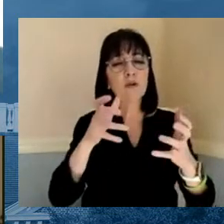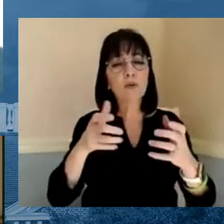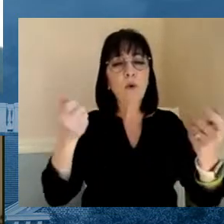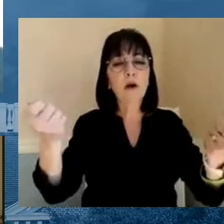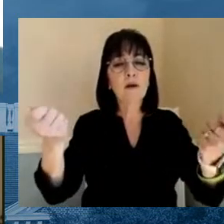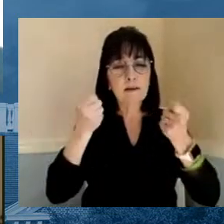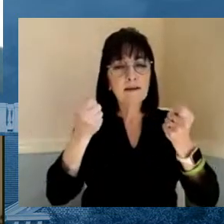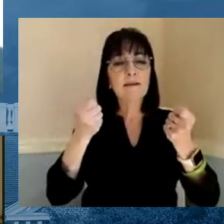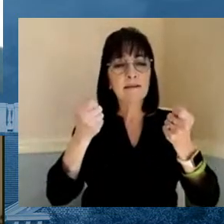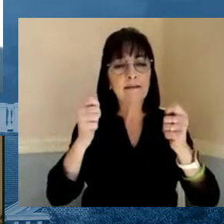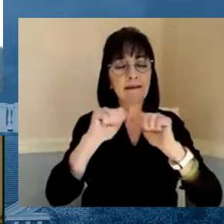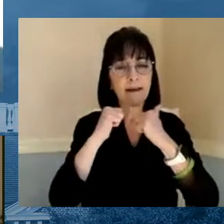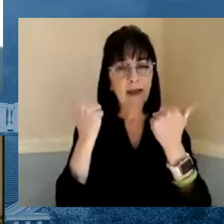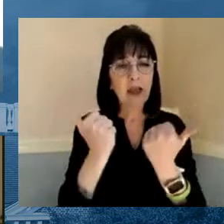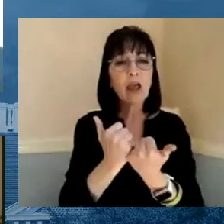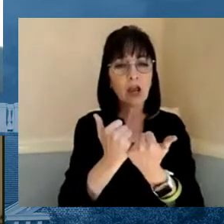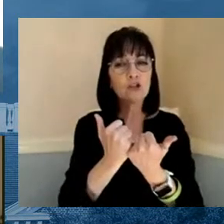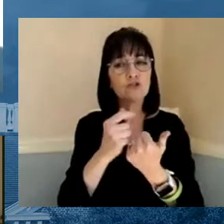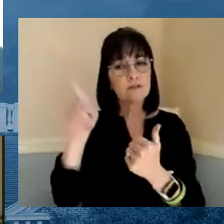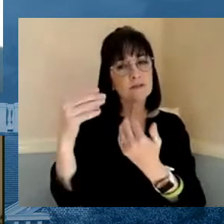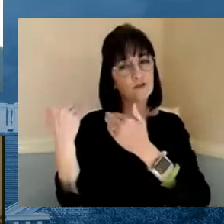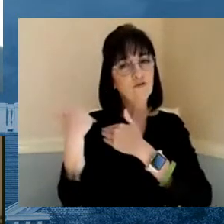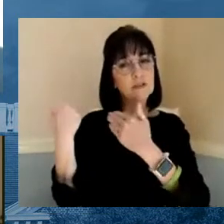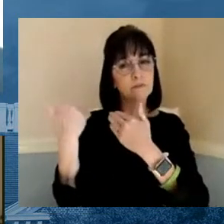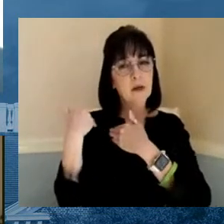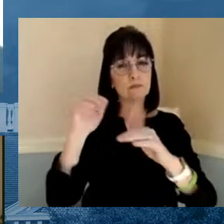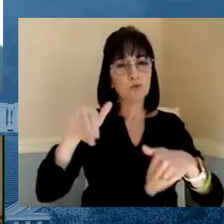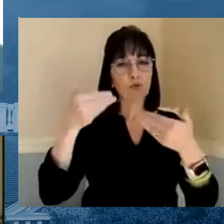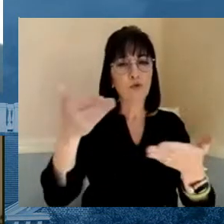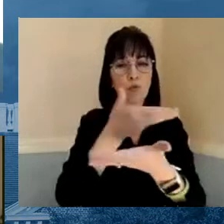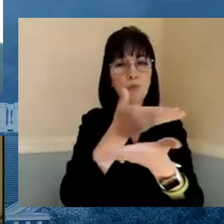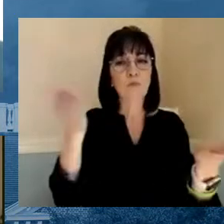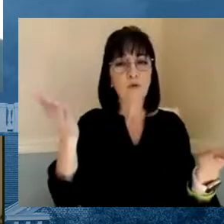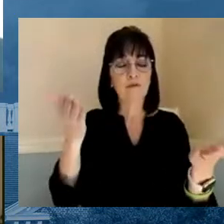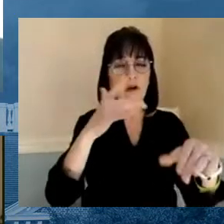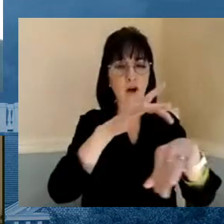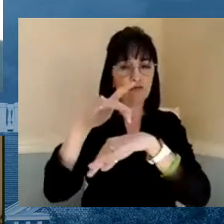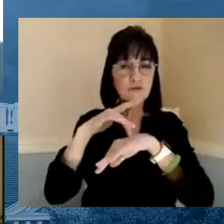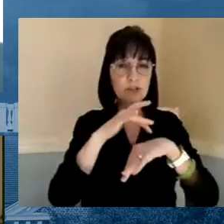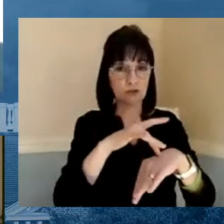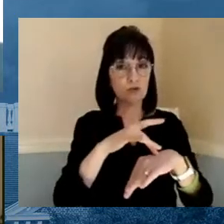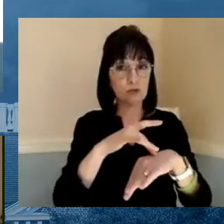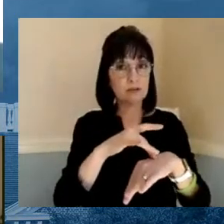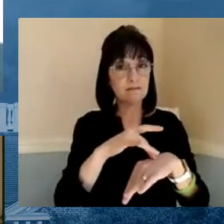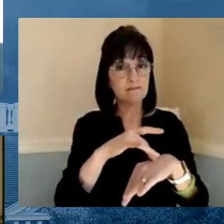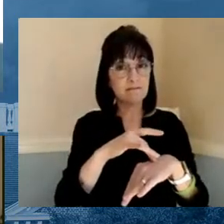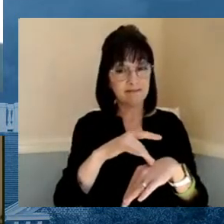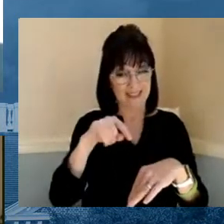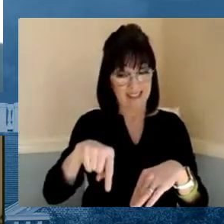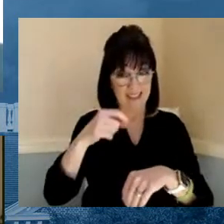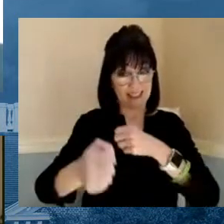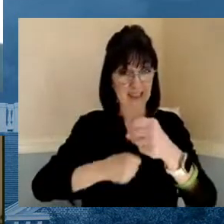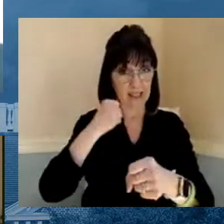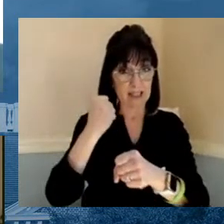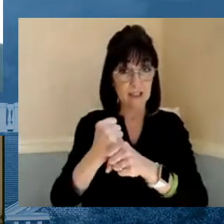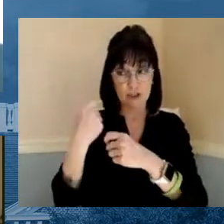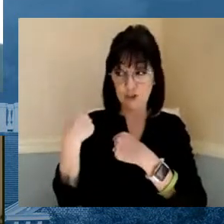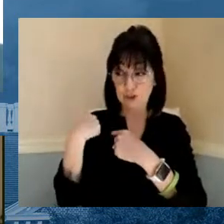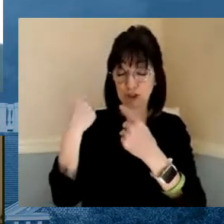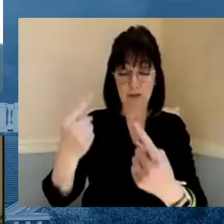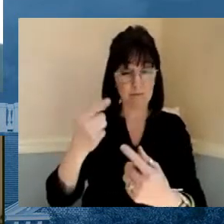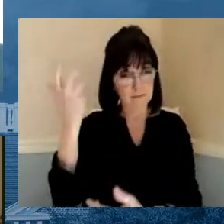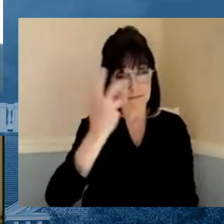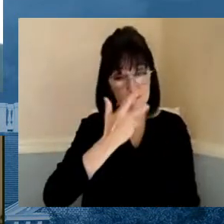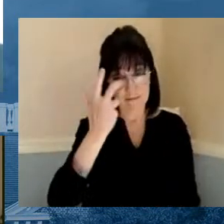providing resources to make that happen. What a year it's been. I can say that. What a year it's been.